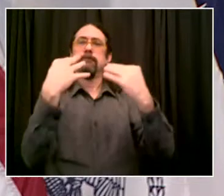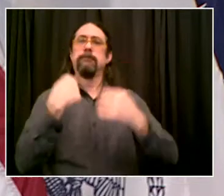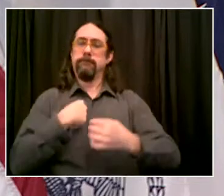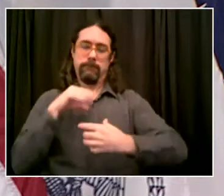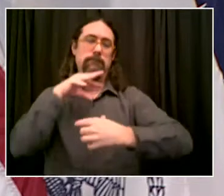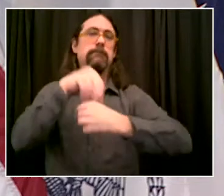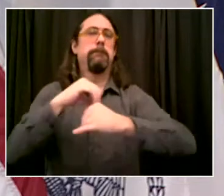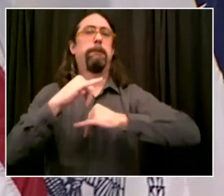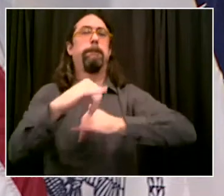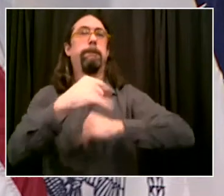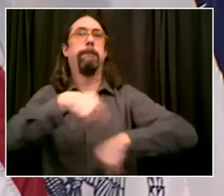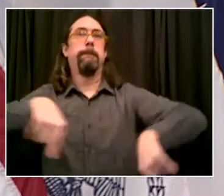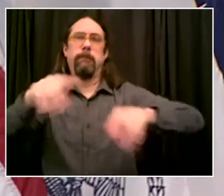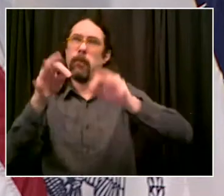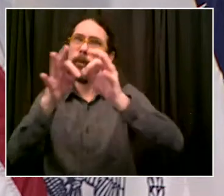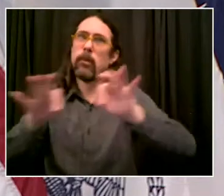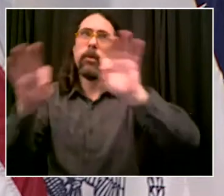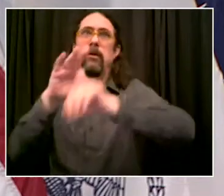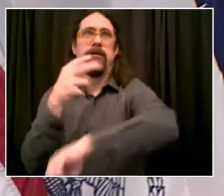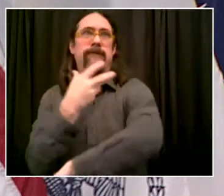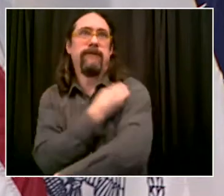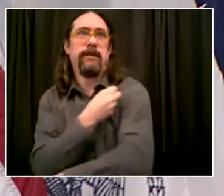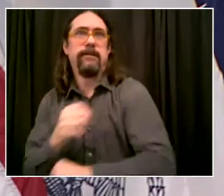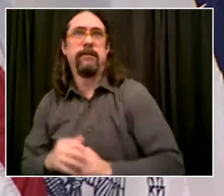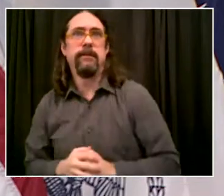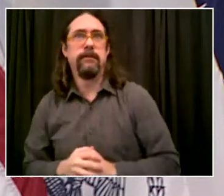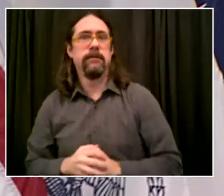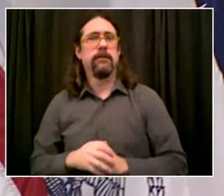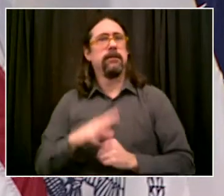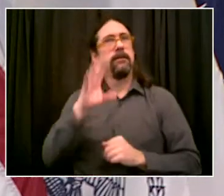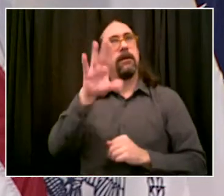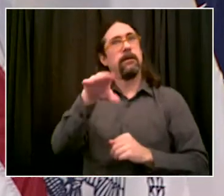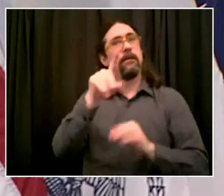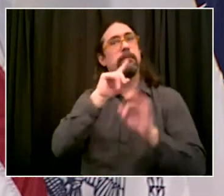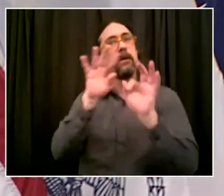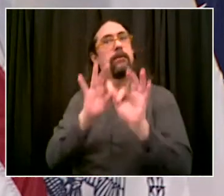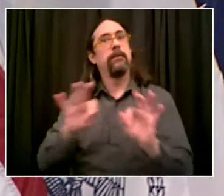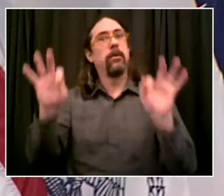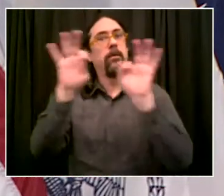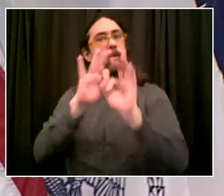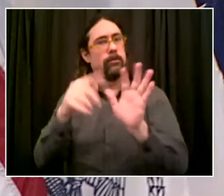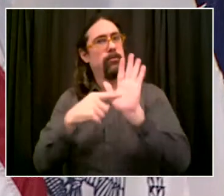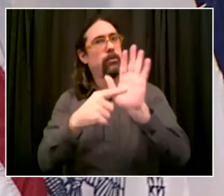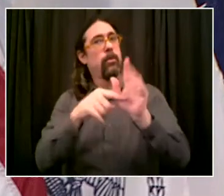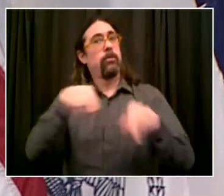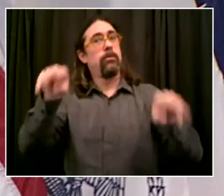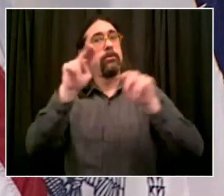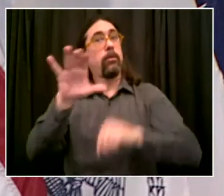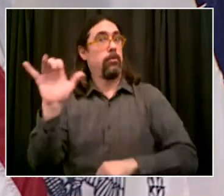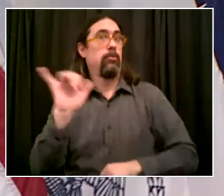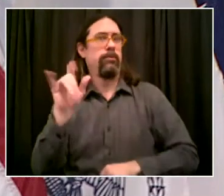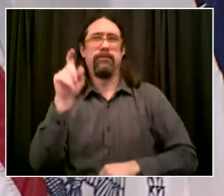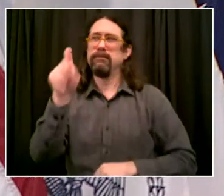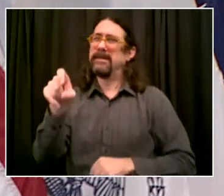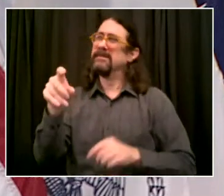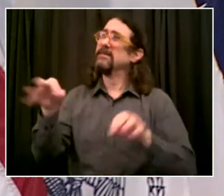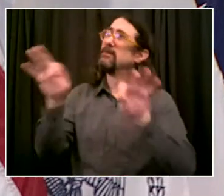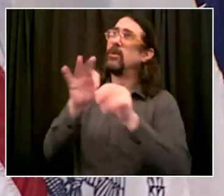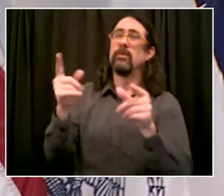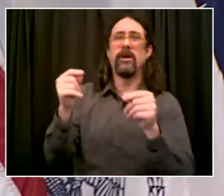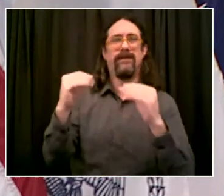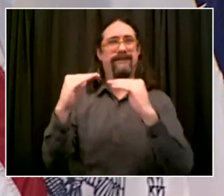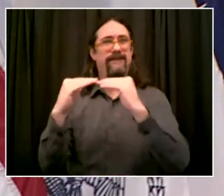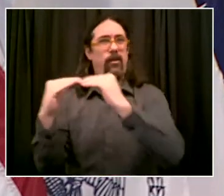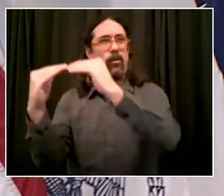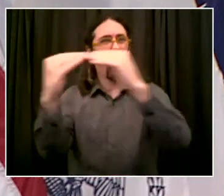to wait until I do qualify. In terms of Dr. Choksi's reality, which is his own reality, I don't know what he